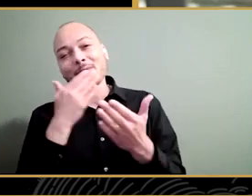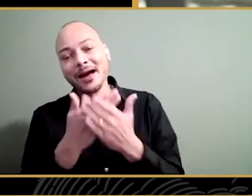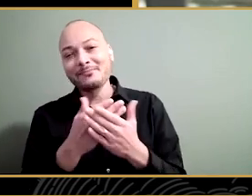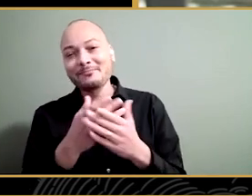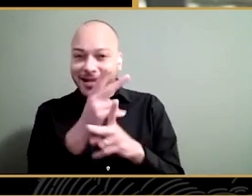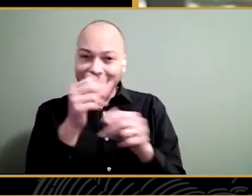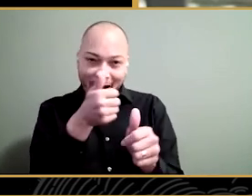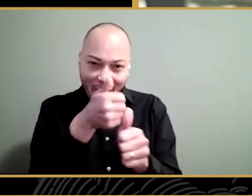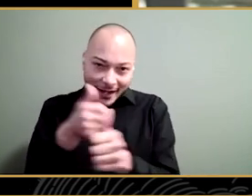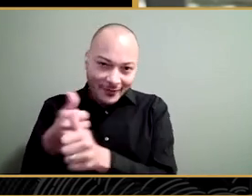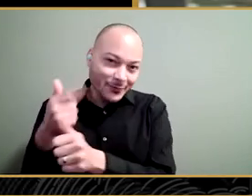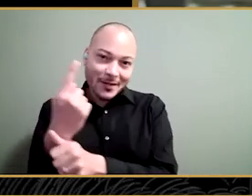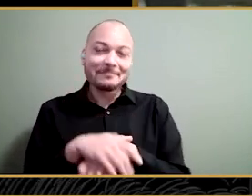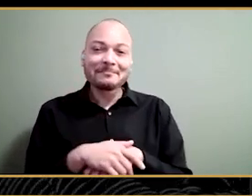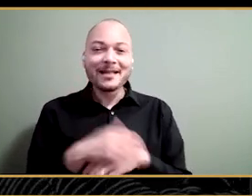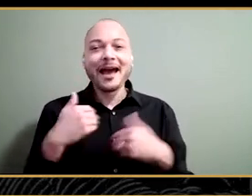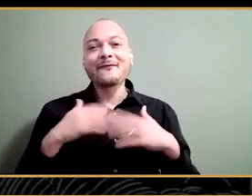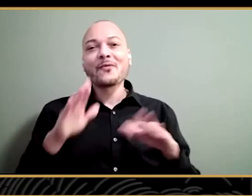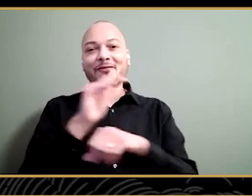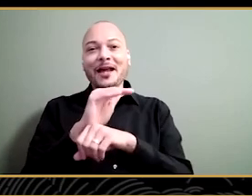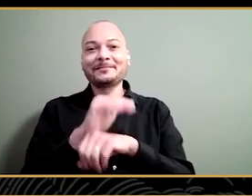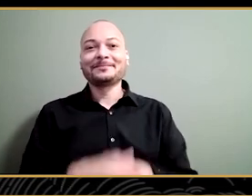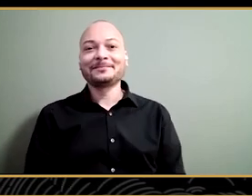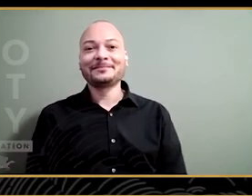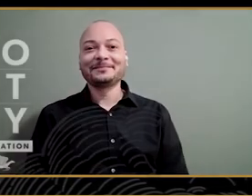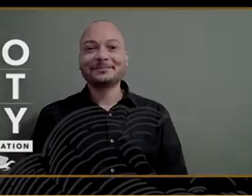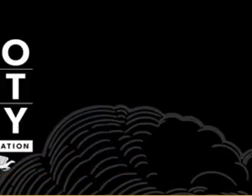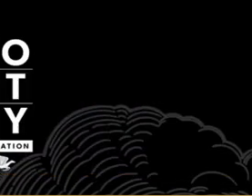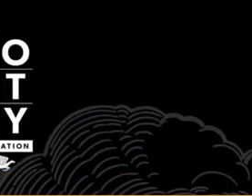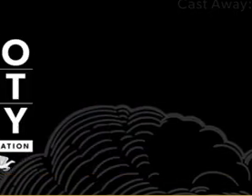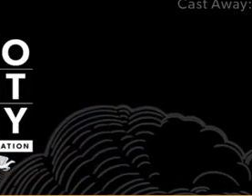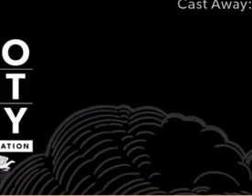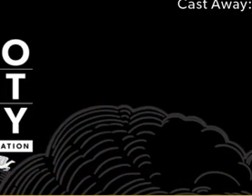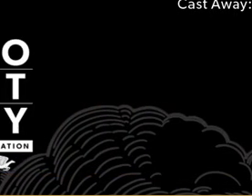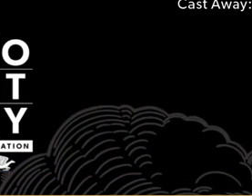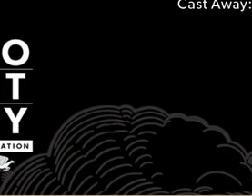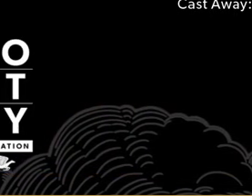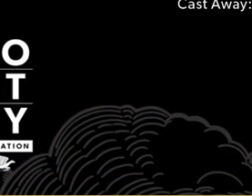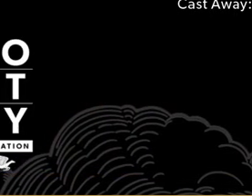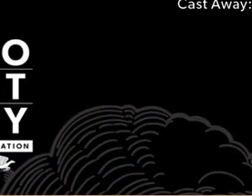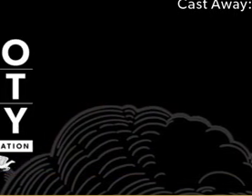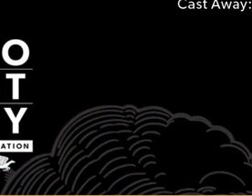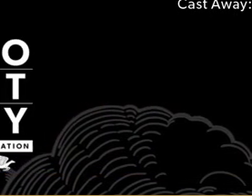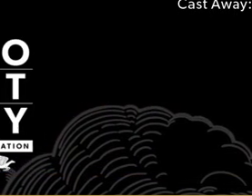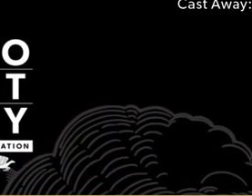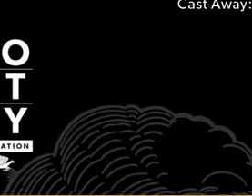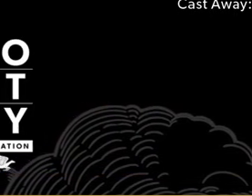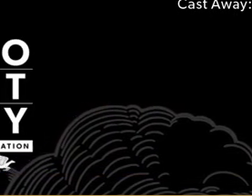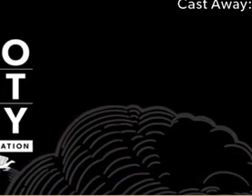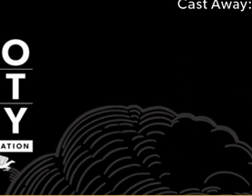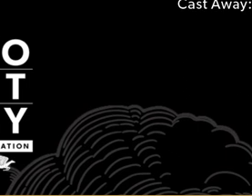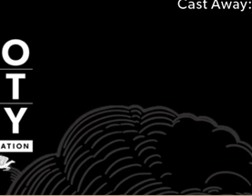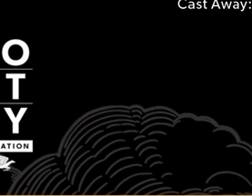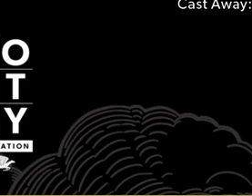yourselves and each other, and have a great night. Text appears. Thank you for joining us for the 2021 Pegasus Awards.